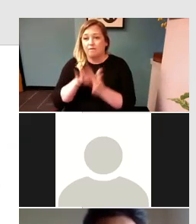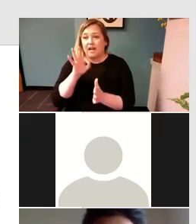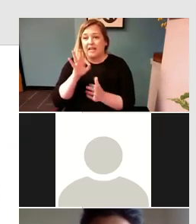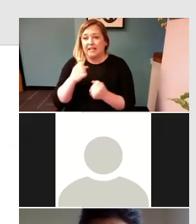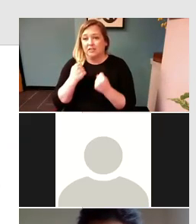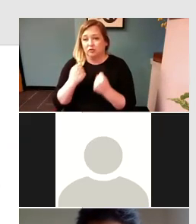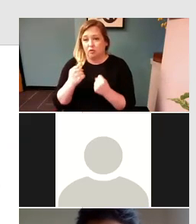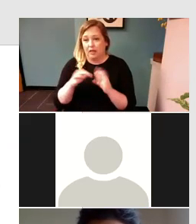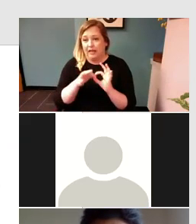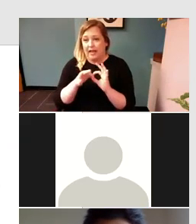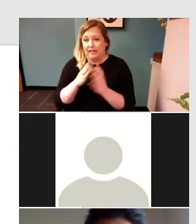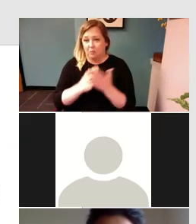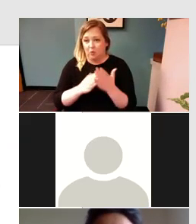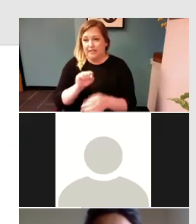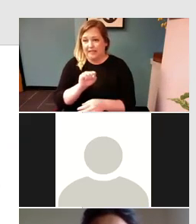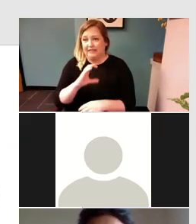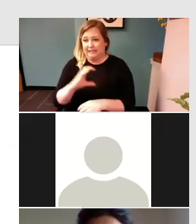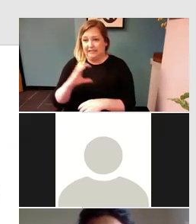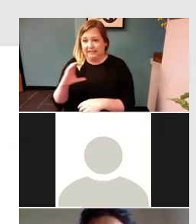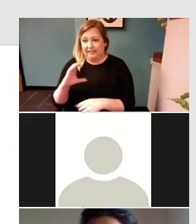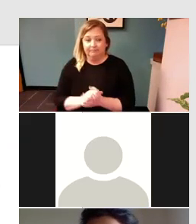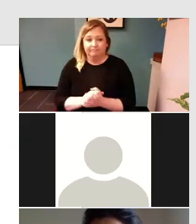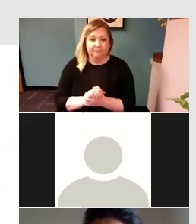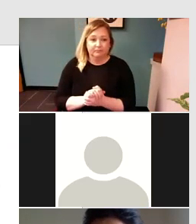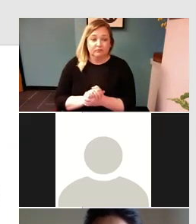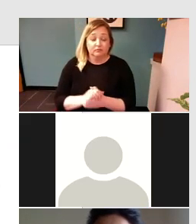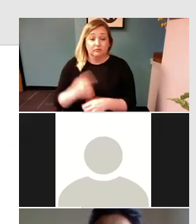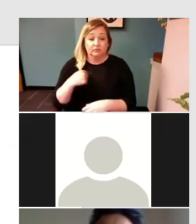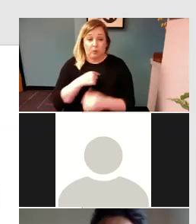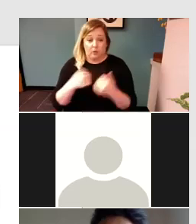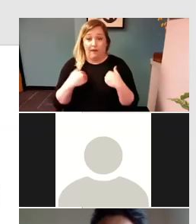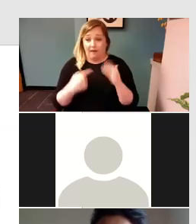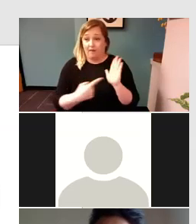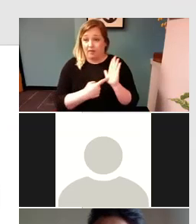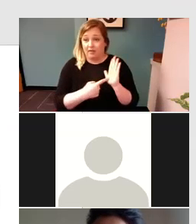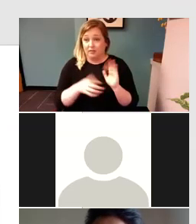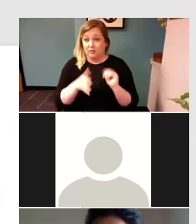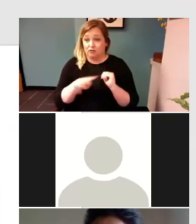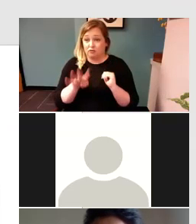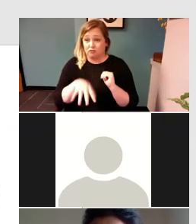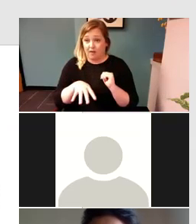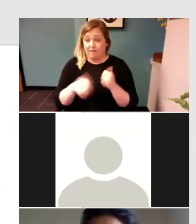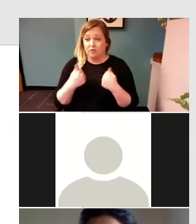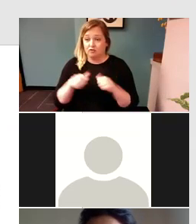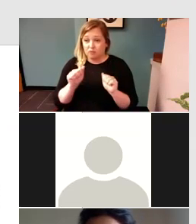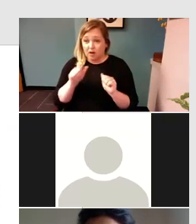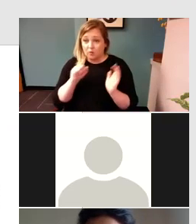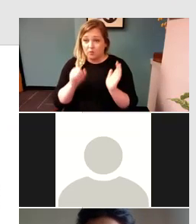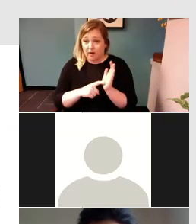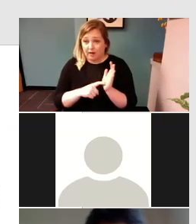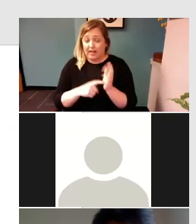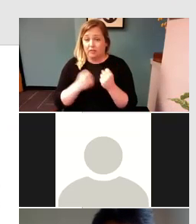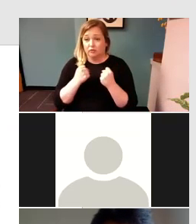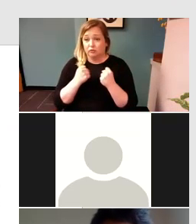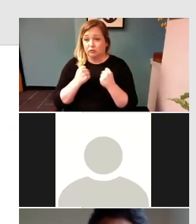one given to us by Brian. So we have this particular graph and we are trying to find out all the strongly connected components of this